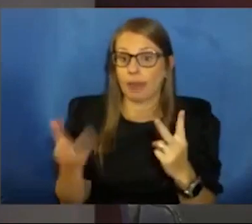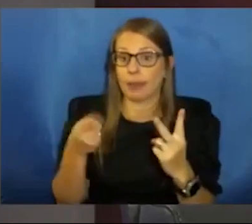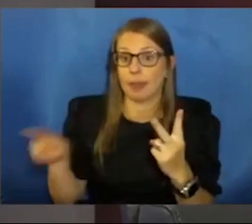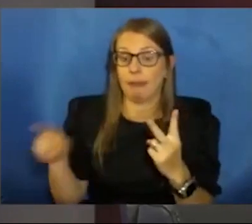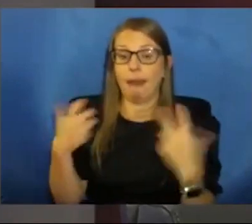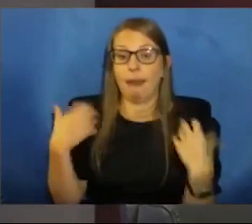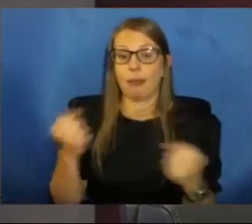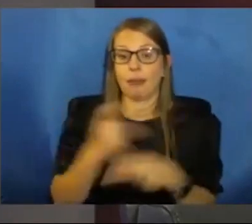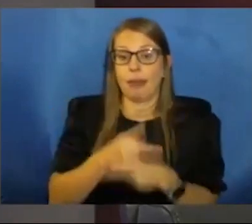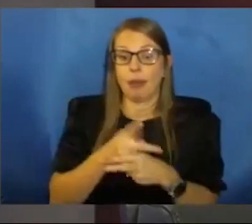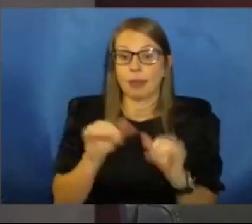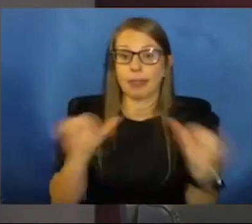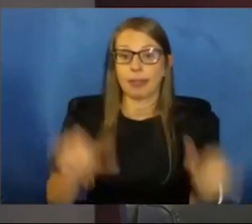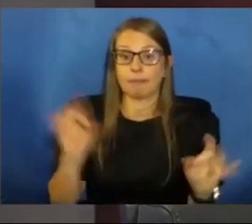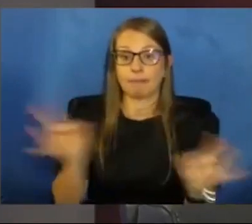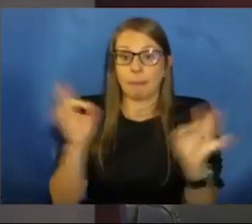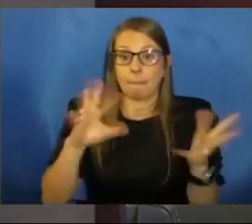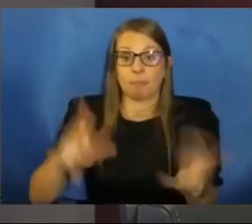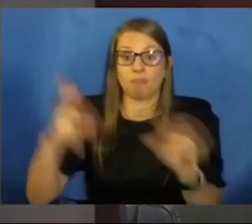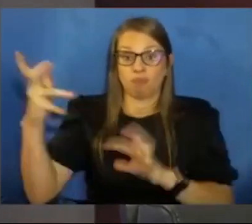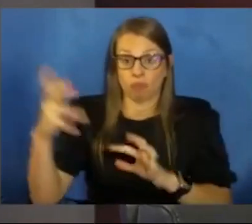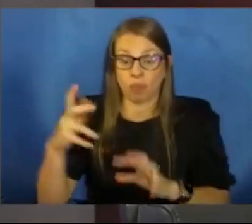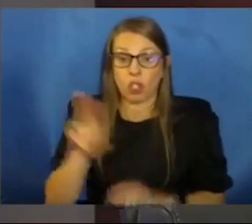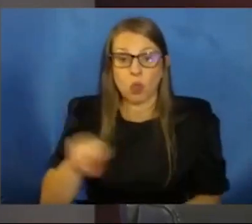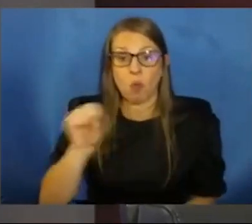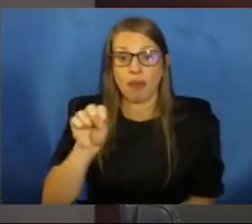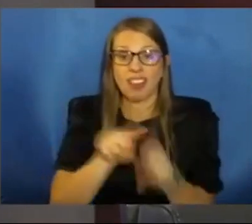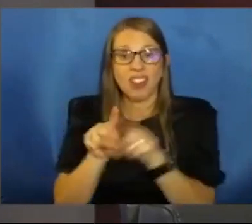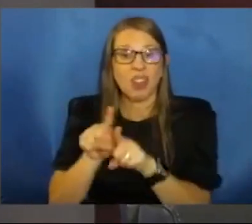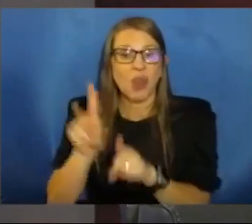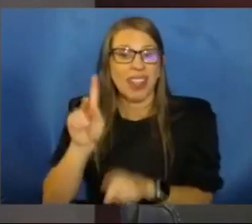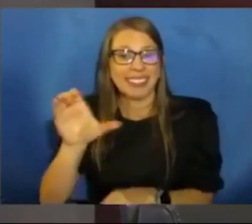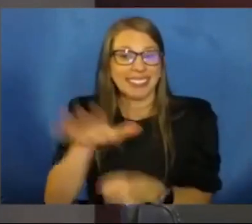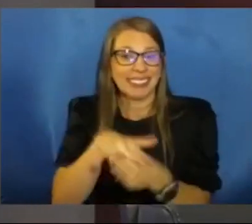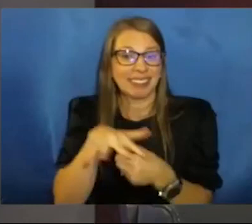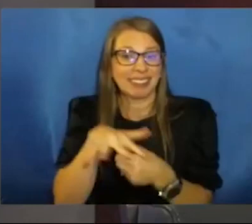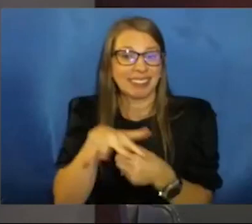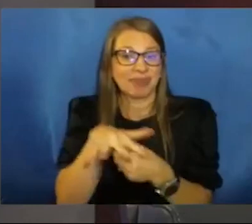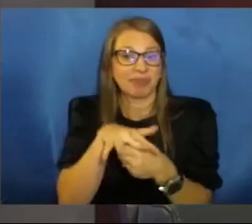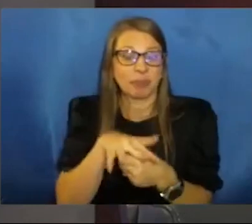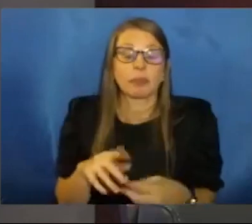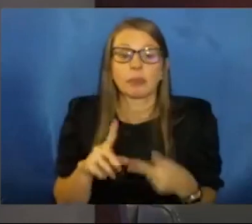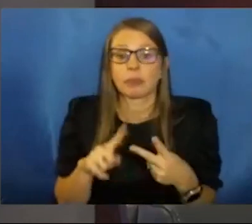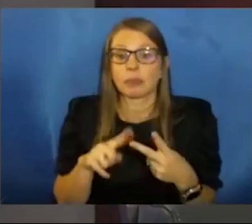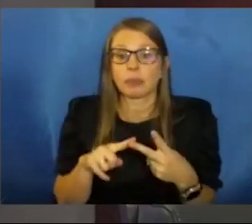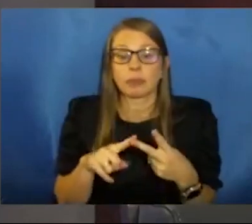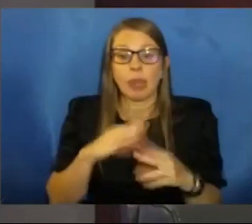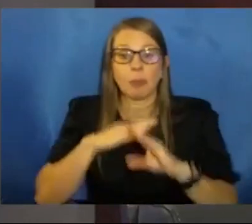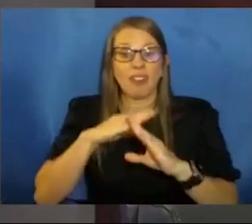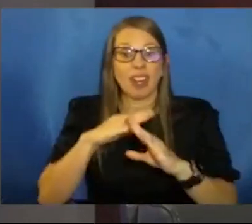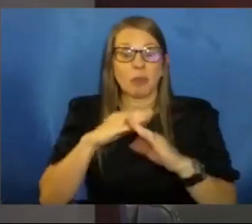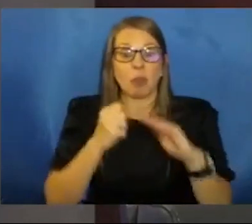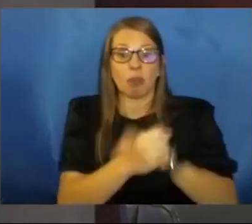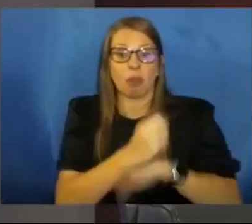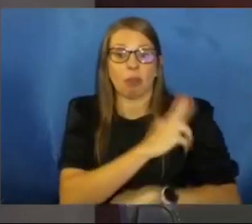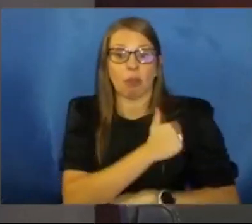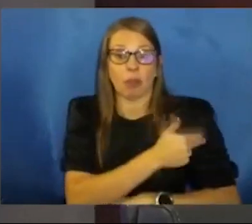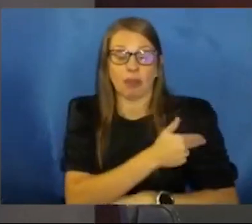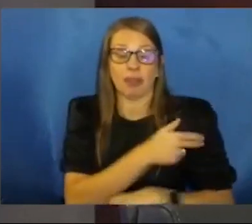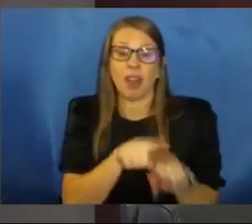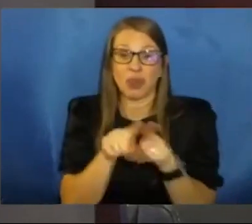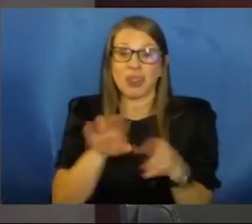all taken up because of capacity issues and drug shortage issues because of COVID-19. So that is the goal of the vaccination. And the vaccinations, even at